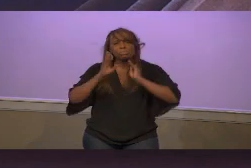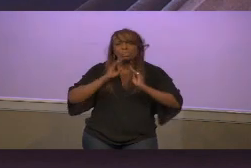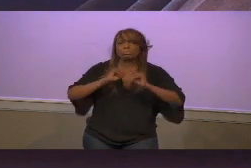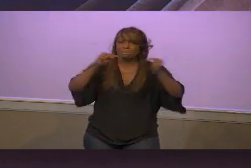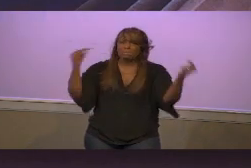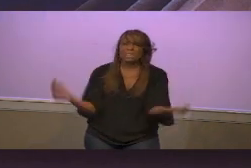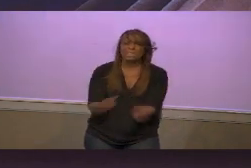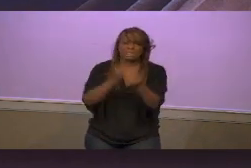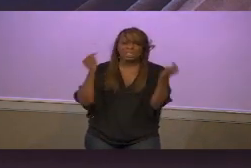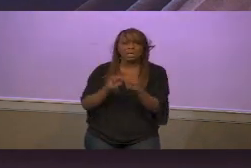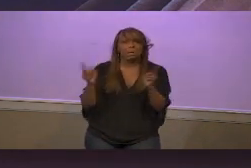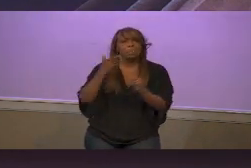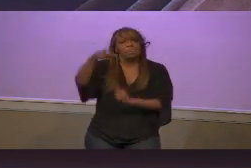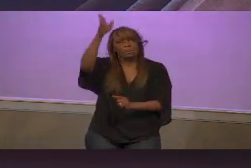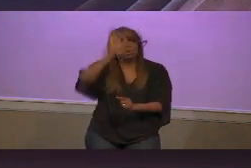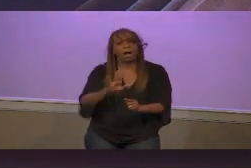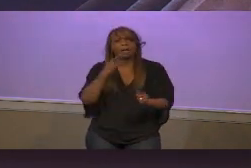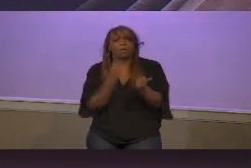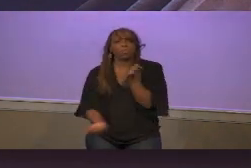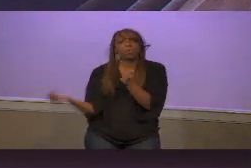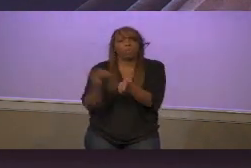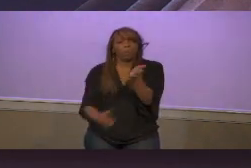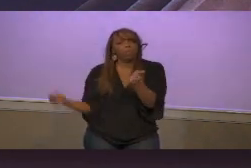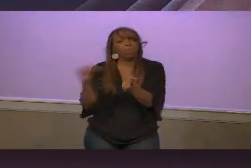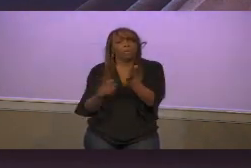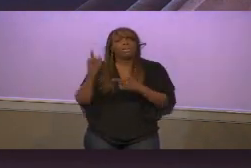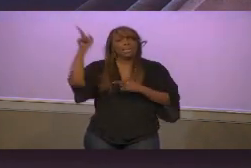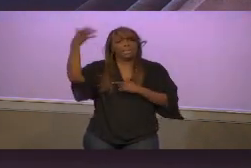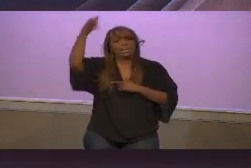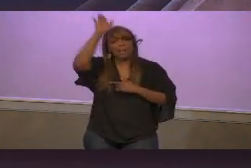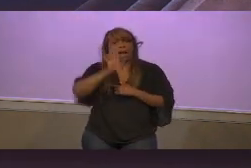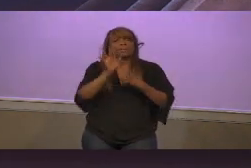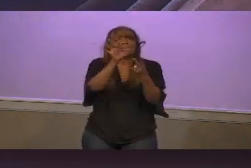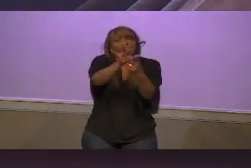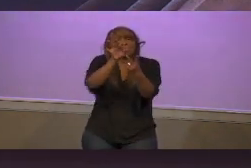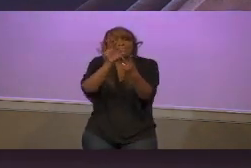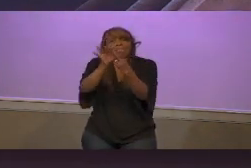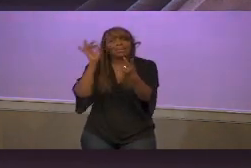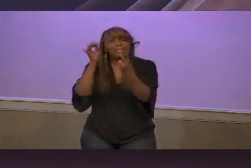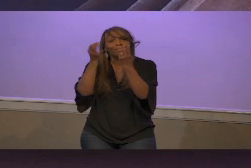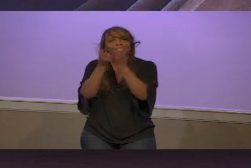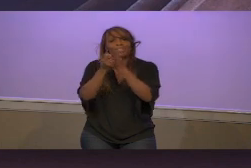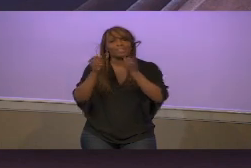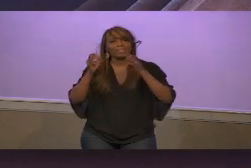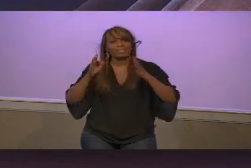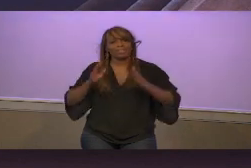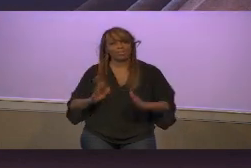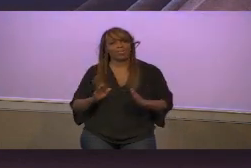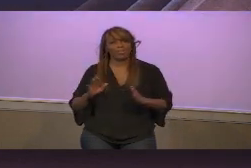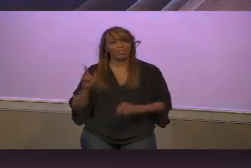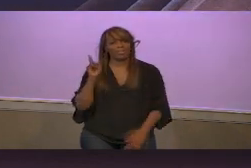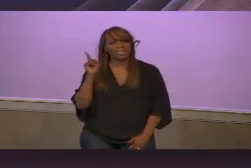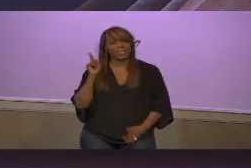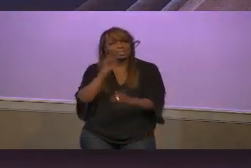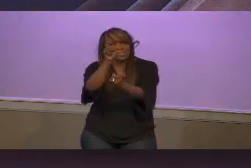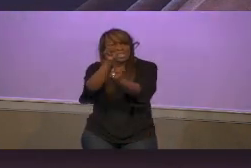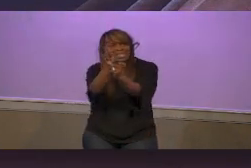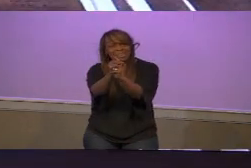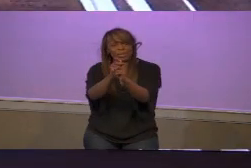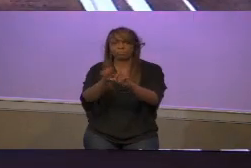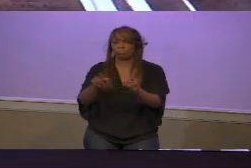over again proven to us that he is a selective savior. I mean, it